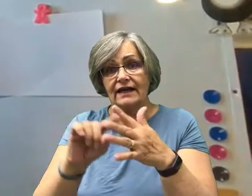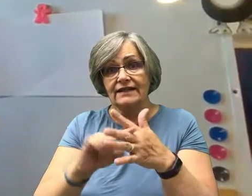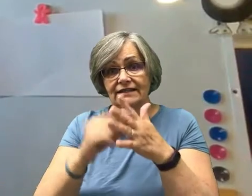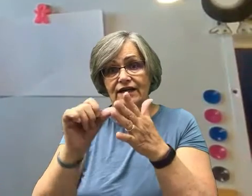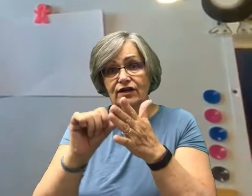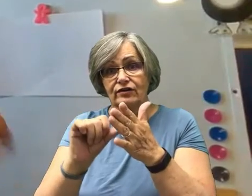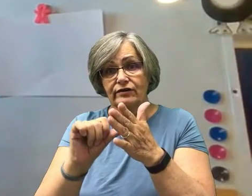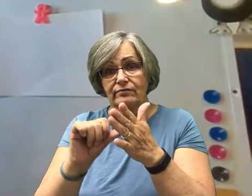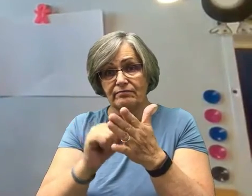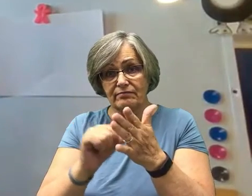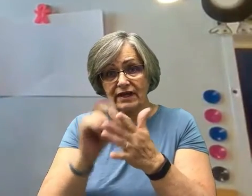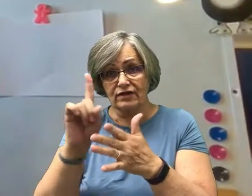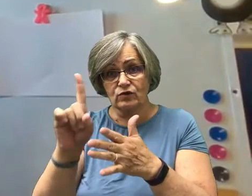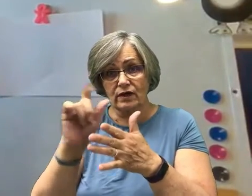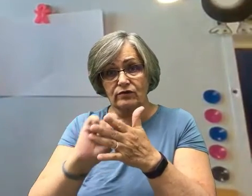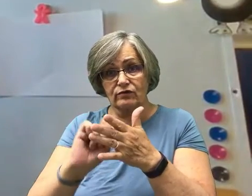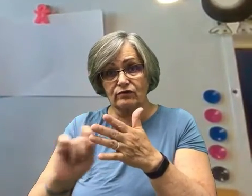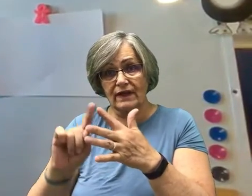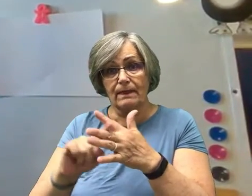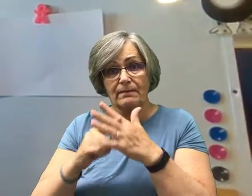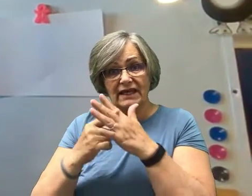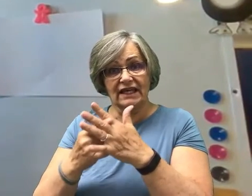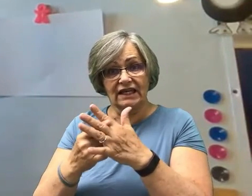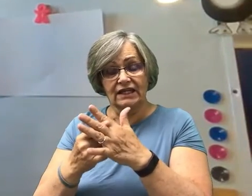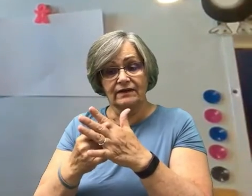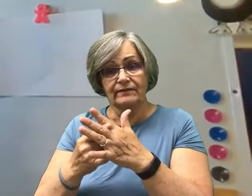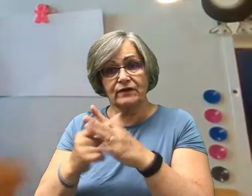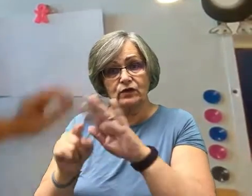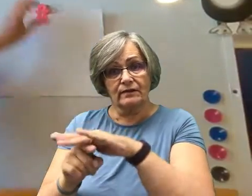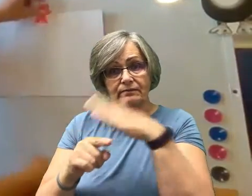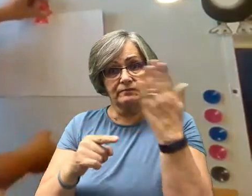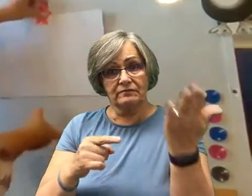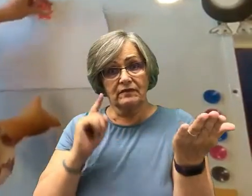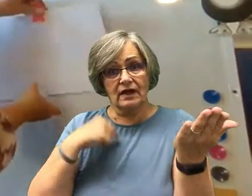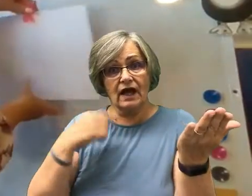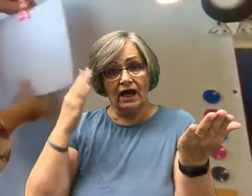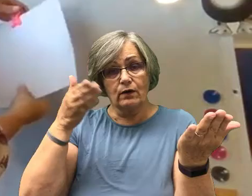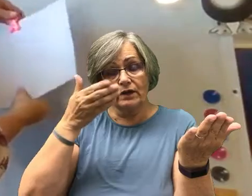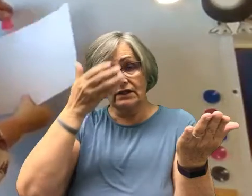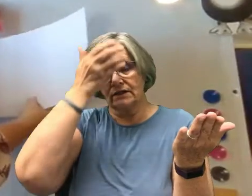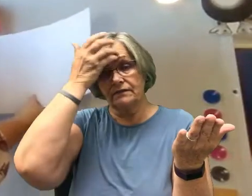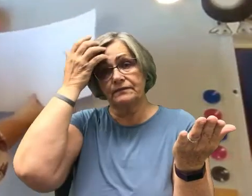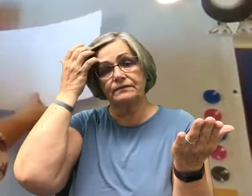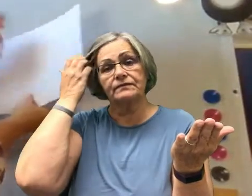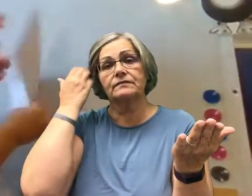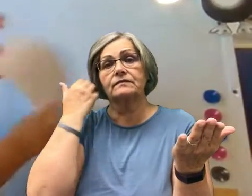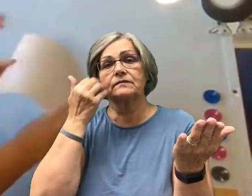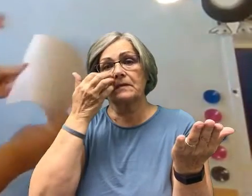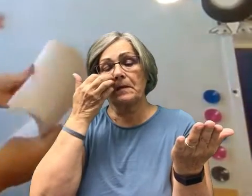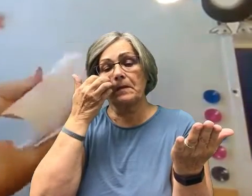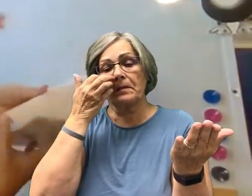start to write that page 1, your beginning. Okay? So I'm going to open it up to my page 1.